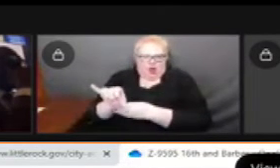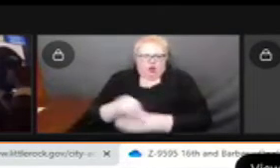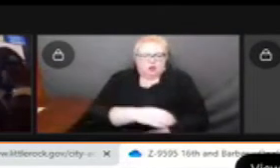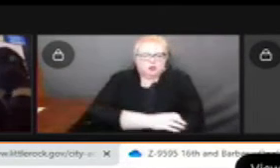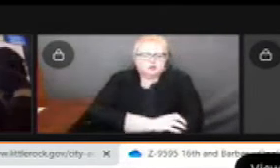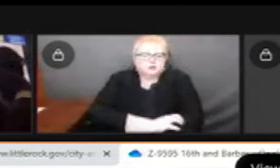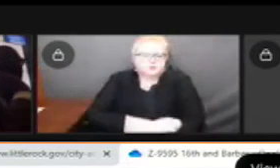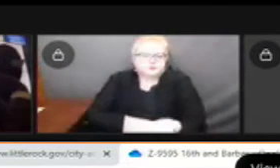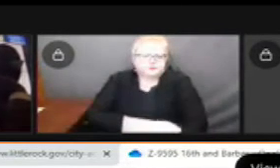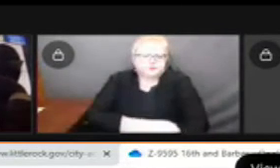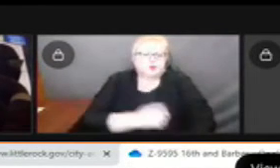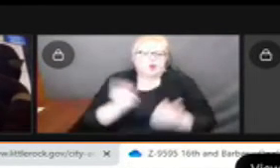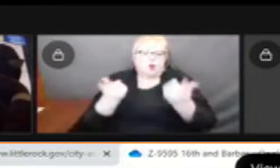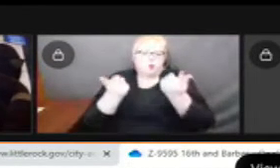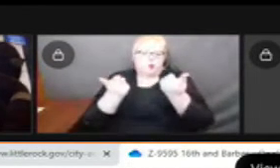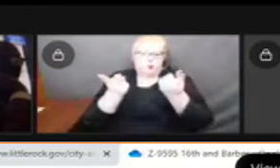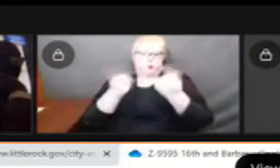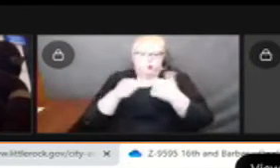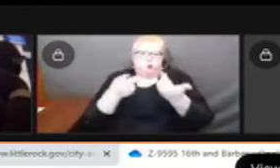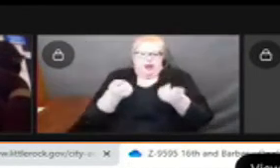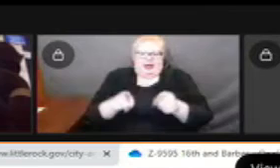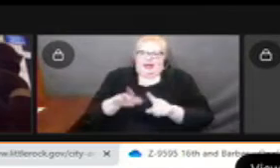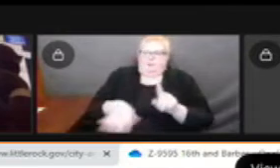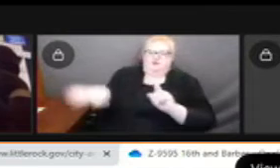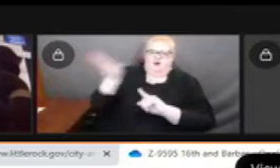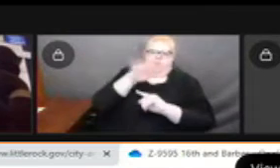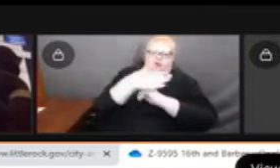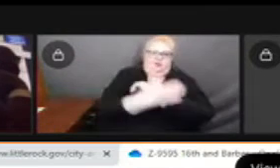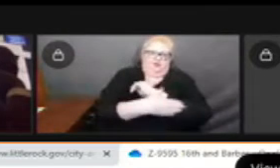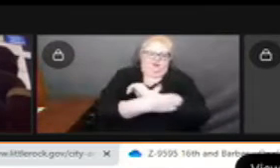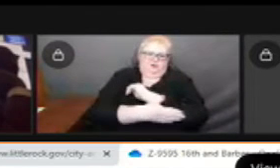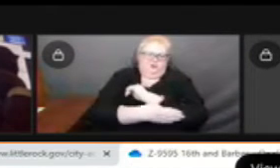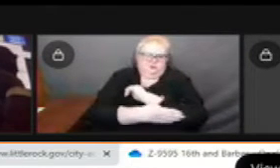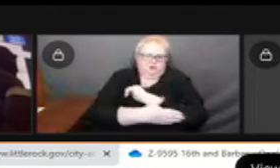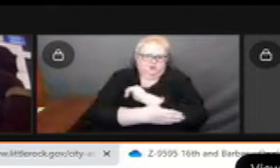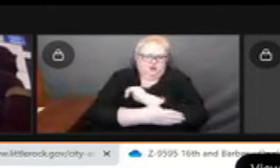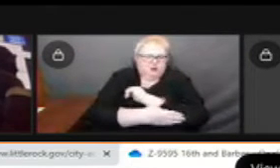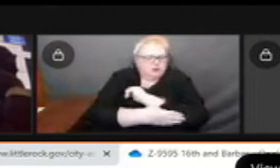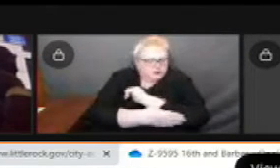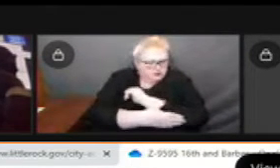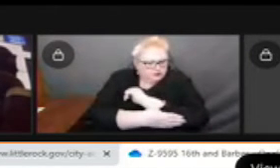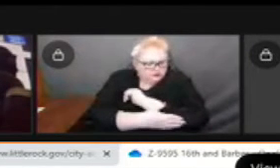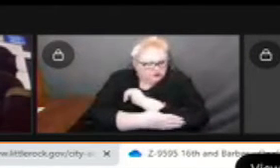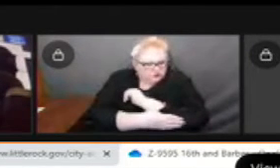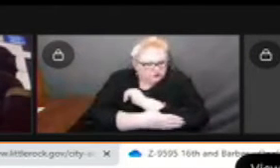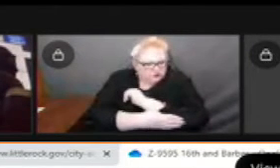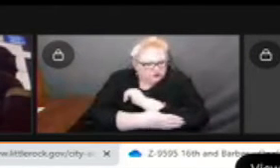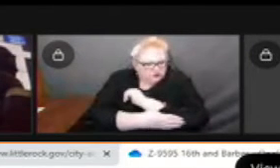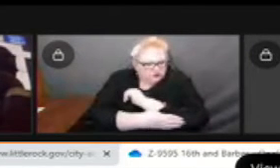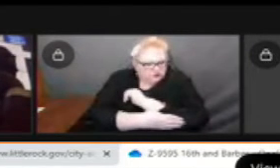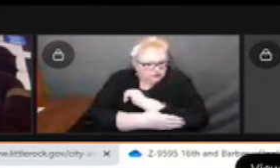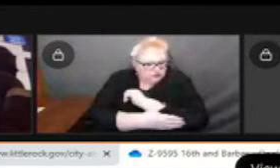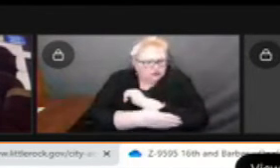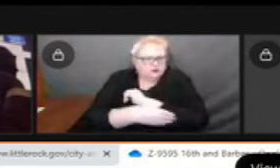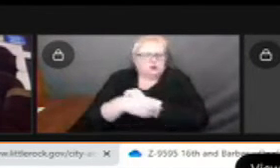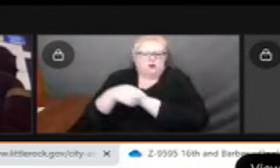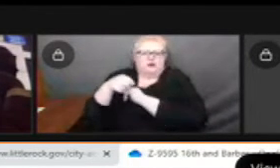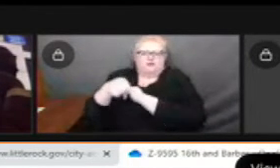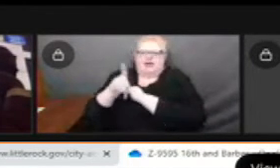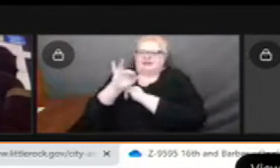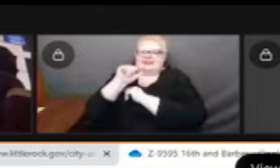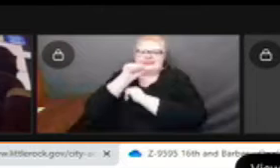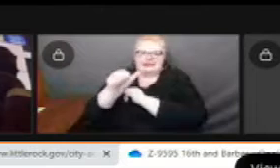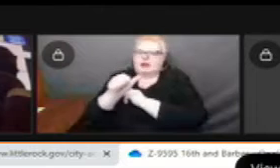When these things have happened across the country, they did not bring the value down to the area. They brought the value up. So,